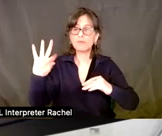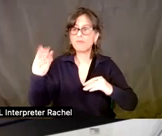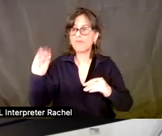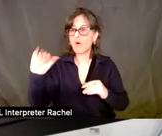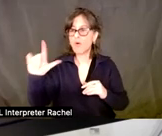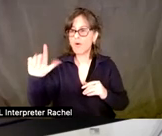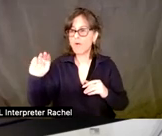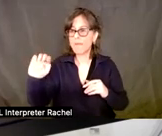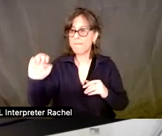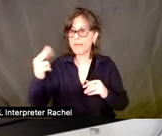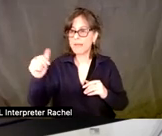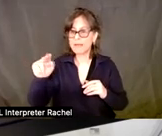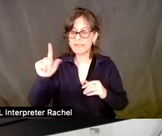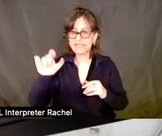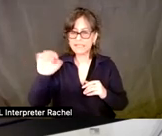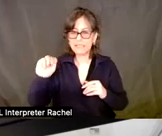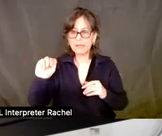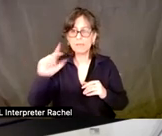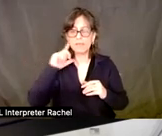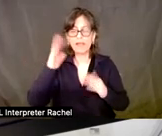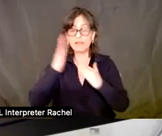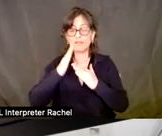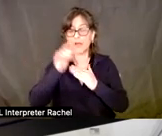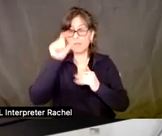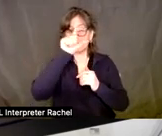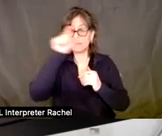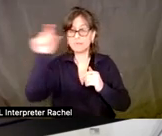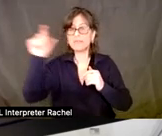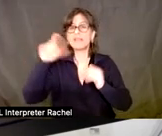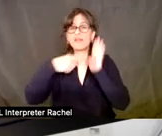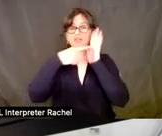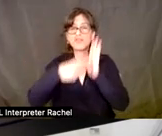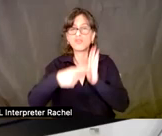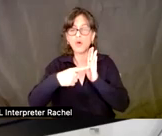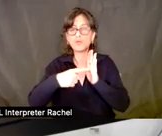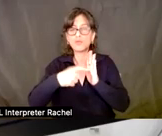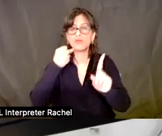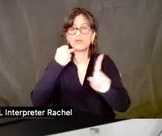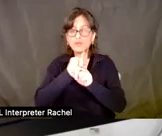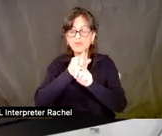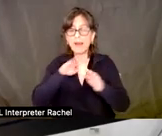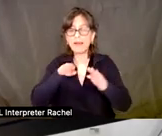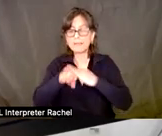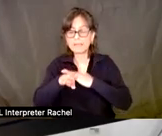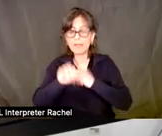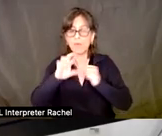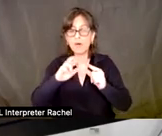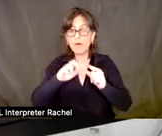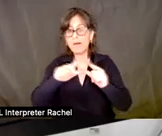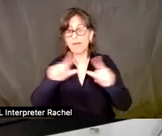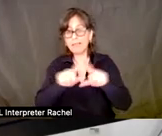or a focal mechanism that is like the one on the top in the diagram indicates strike slip or lateral movement, horizontal